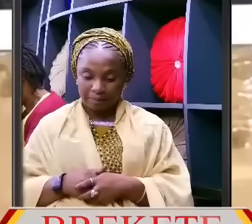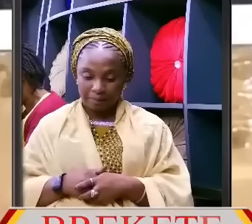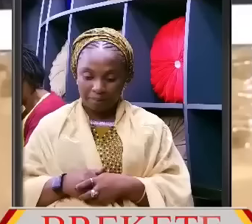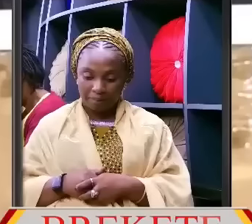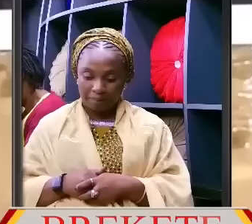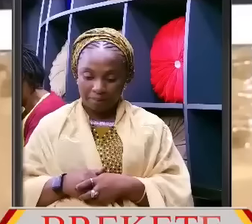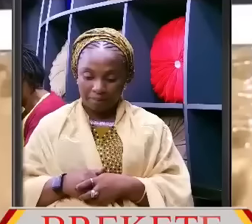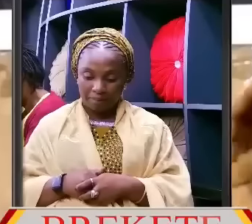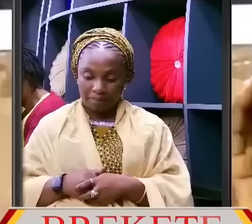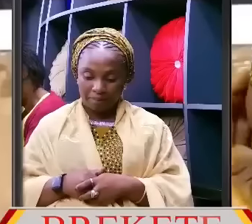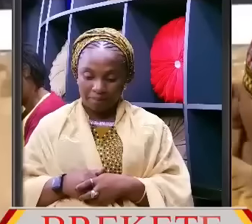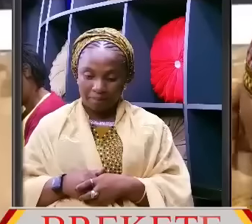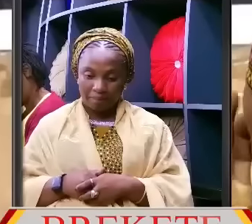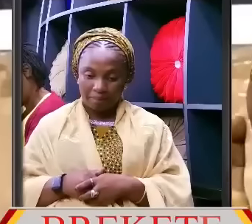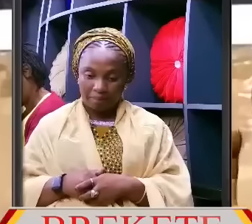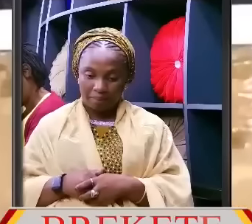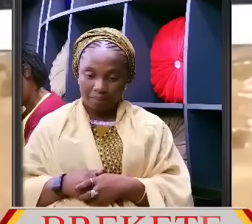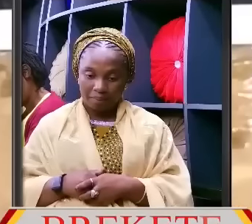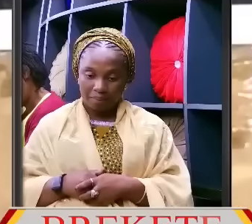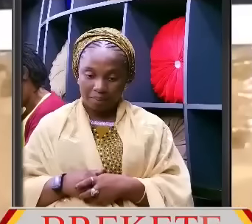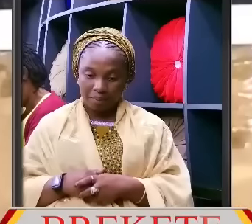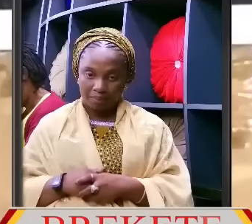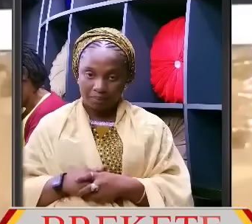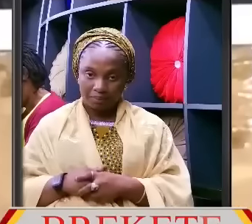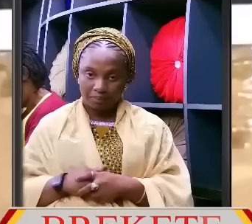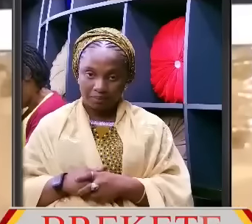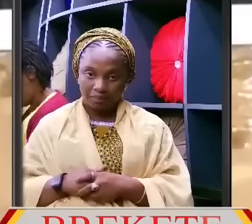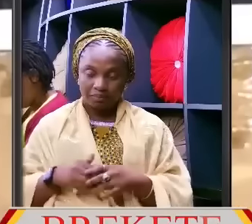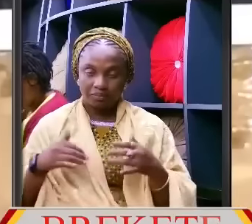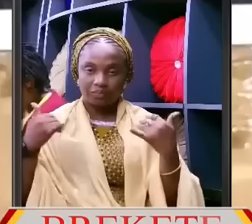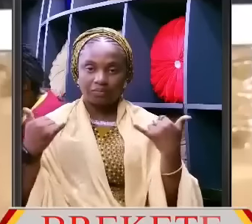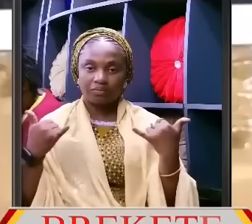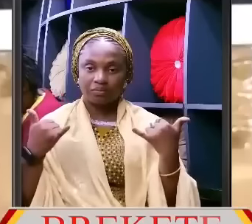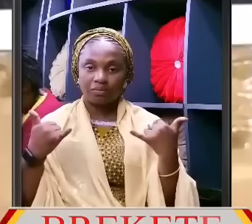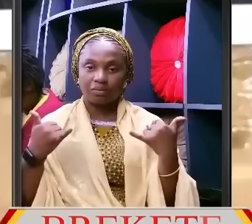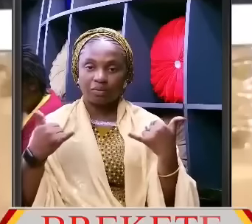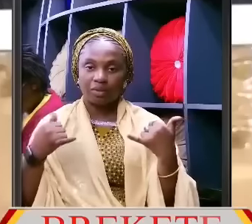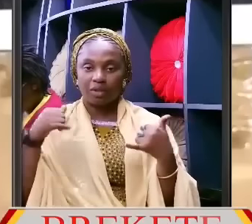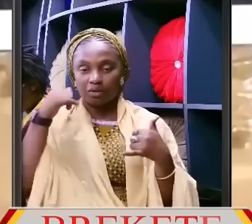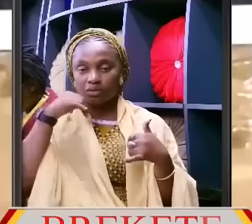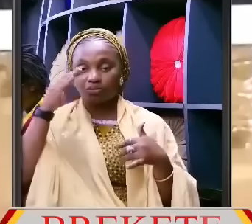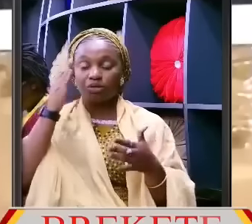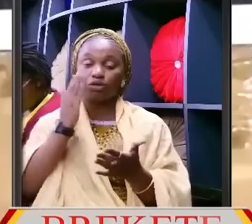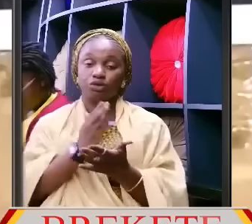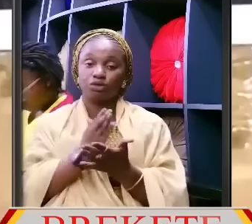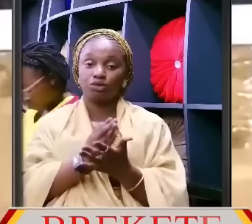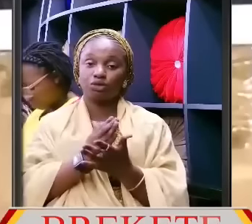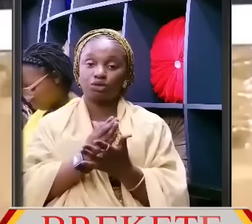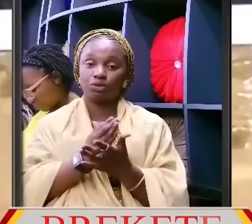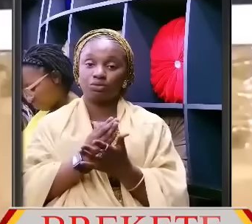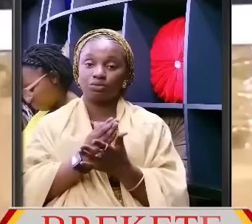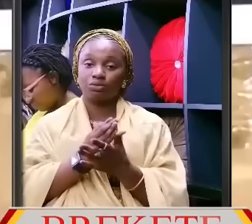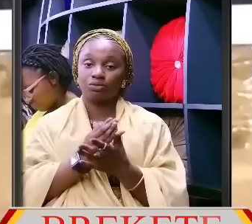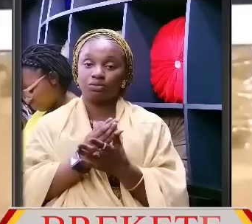mind, she don't born Pekin. There is nothing you can do about it. Now, women, stop deceiving yourselves.